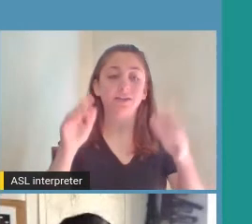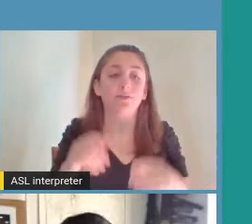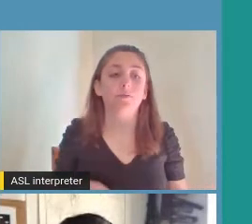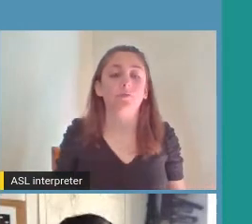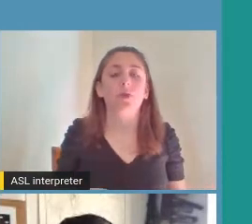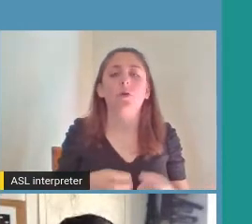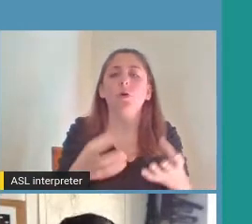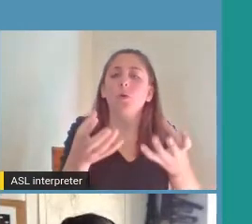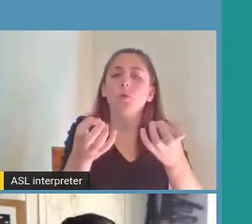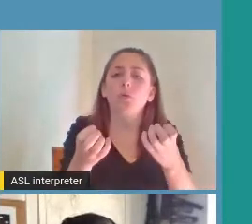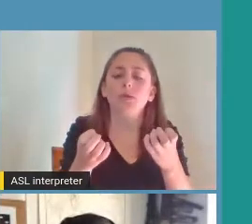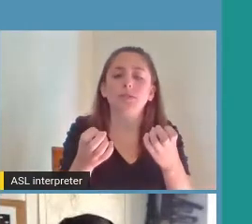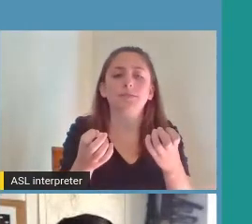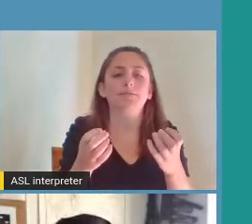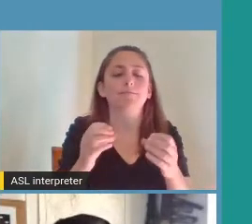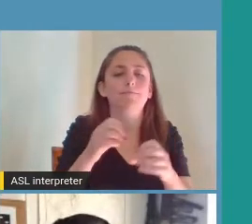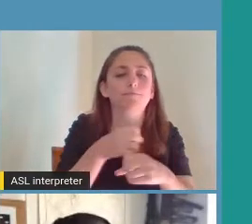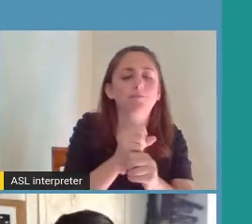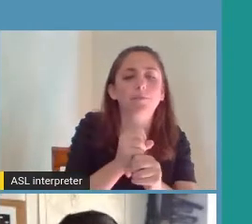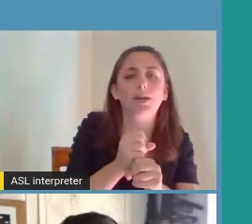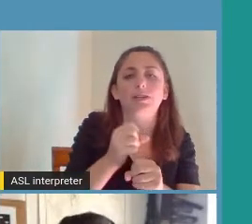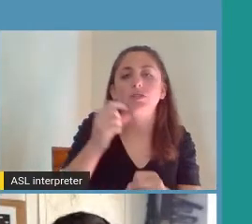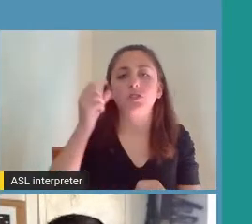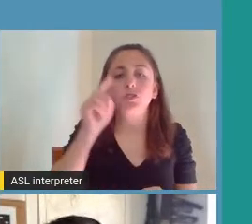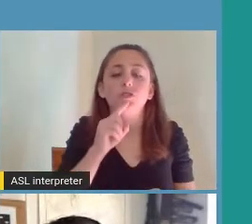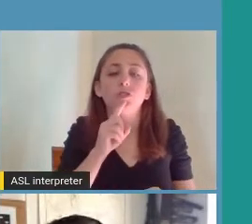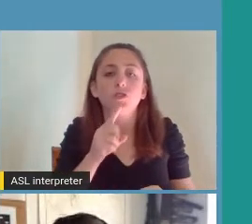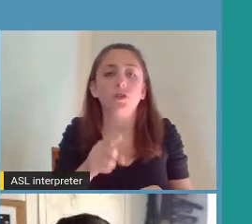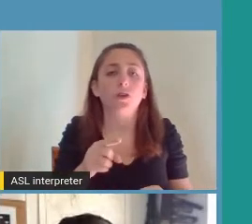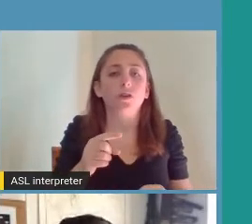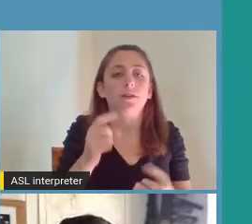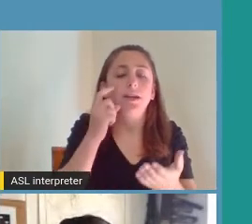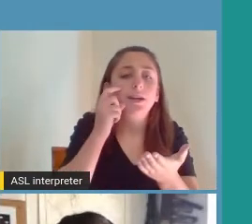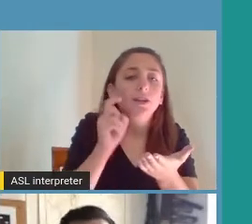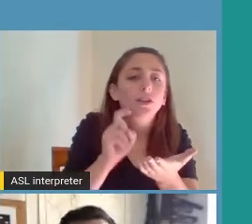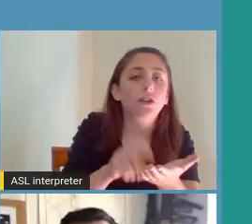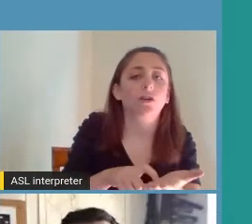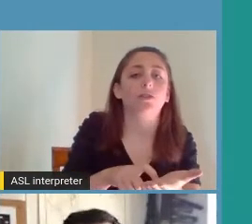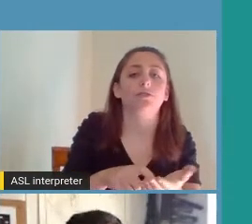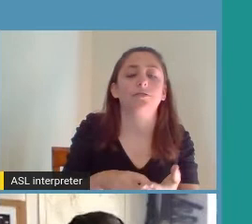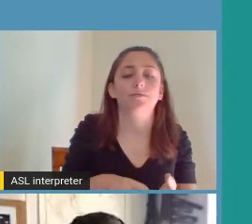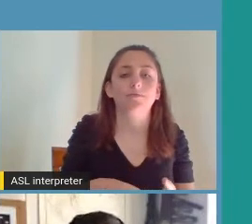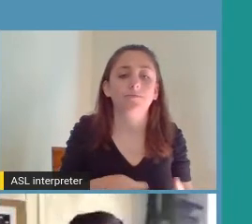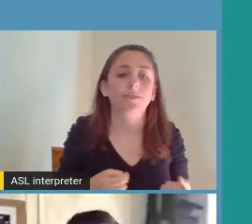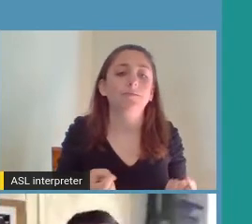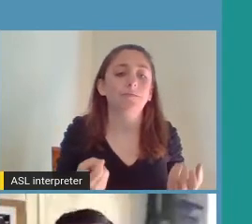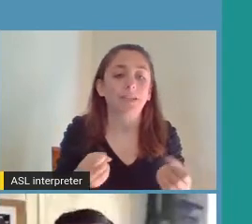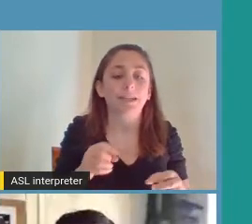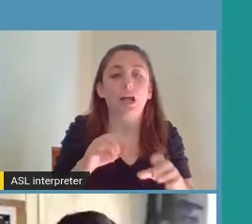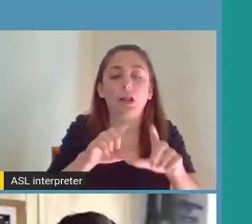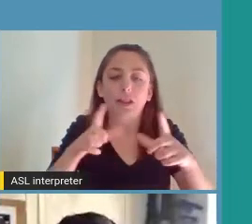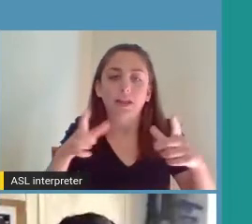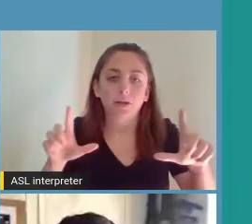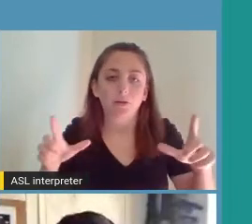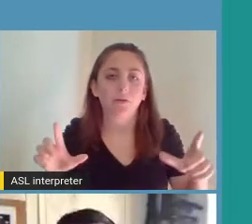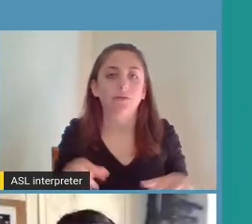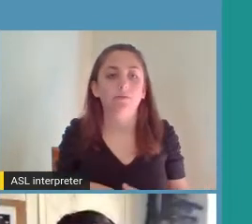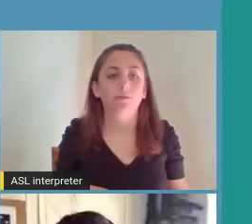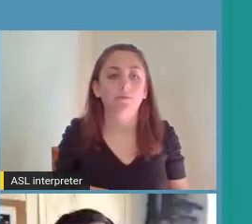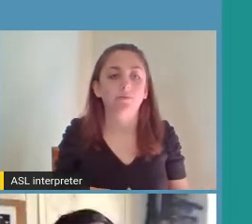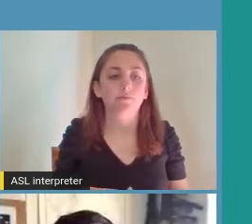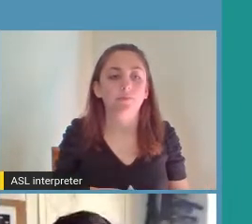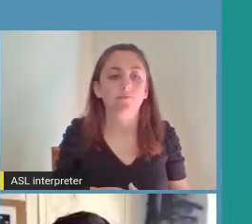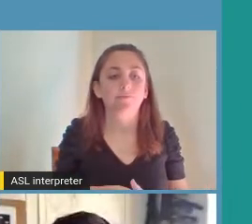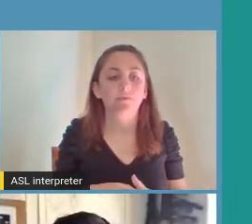that had their guidance and a lot of their language. And so it was crafted around their